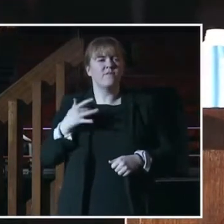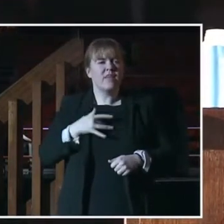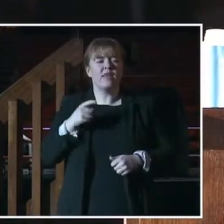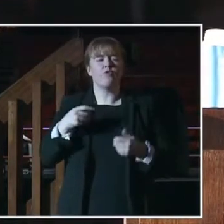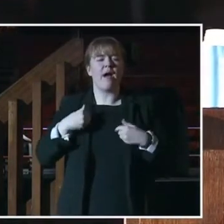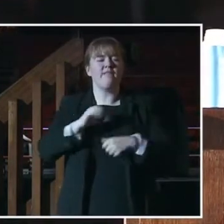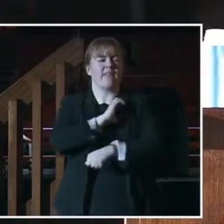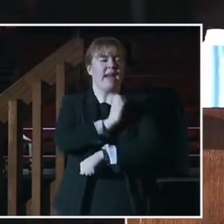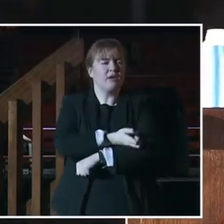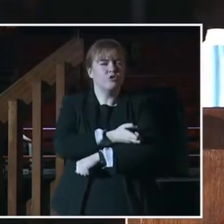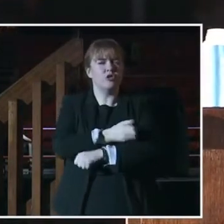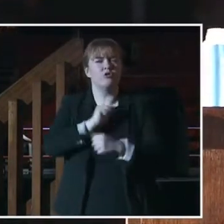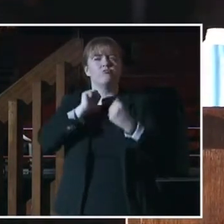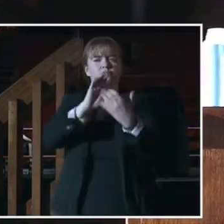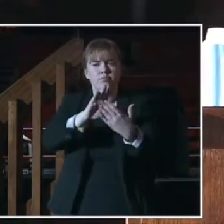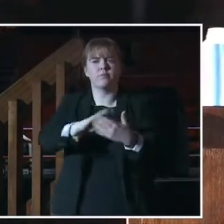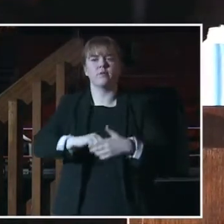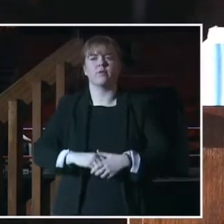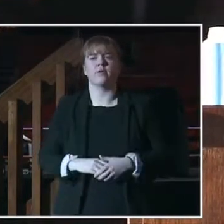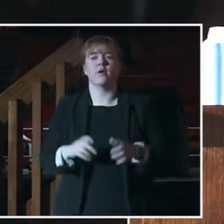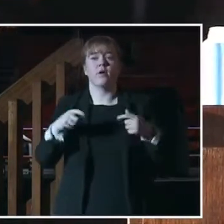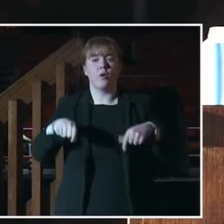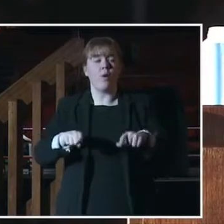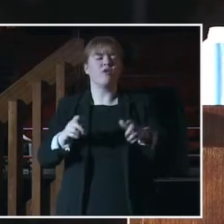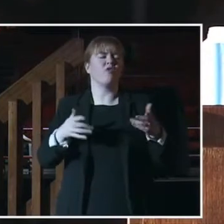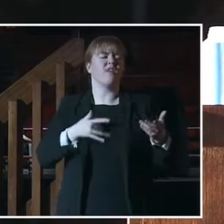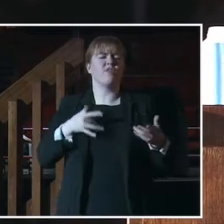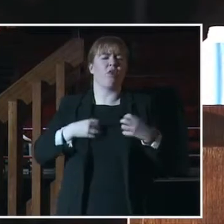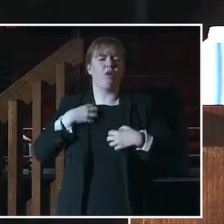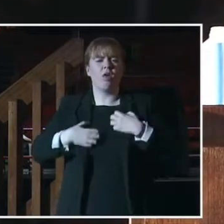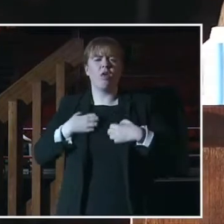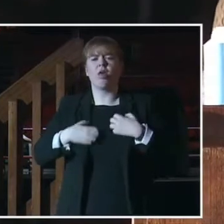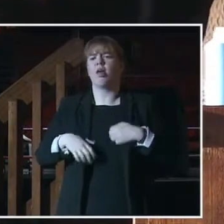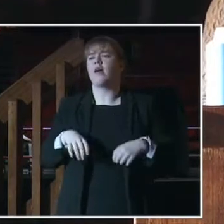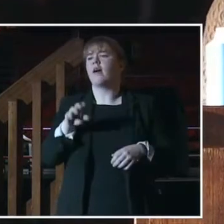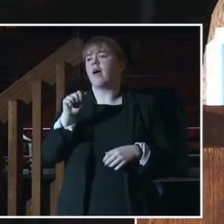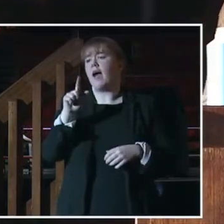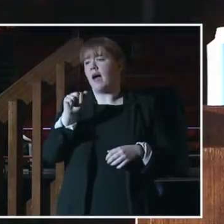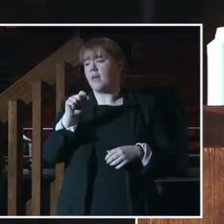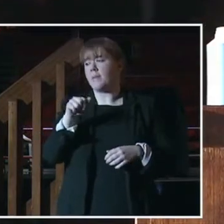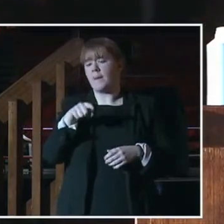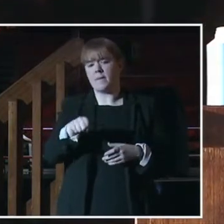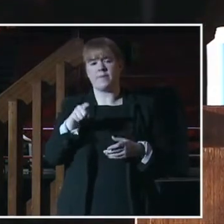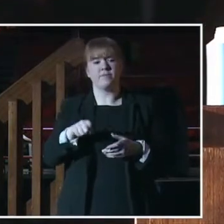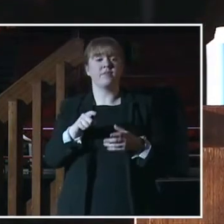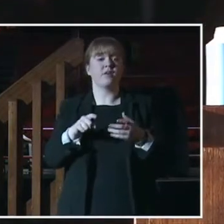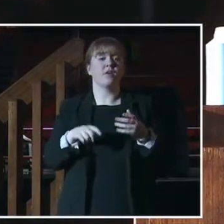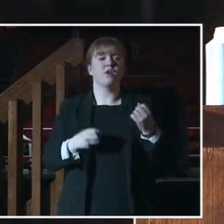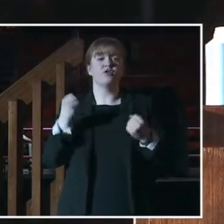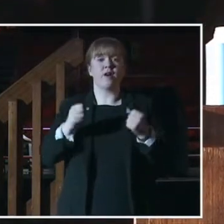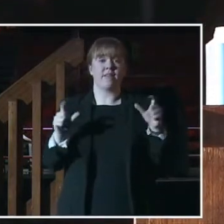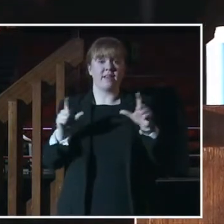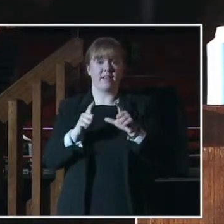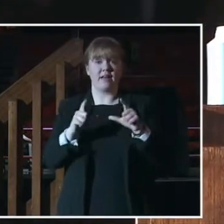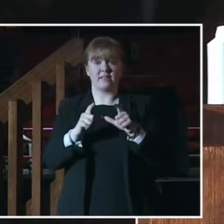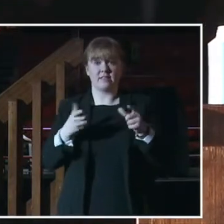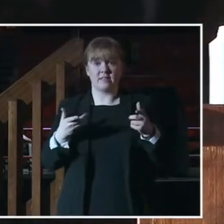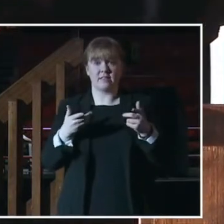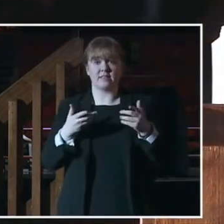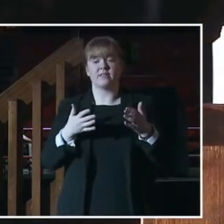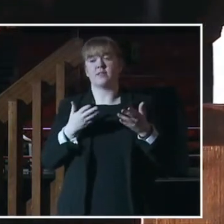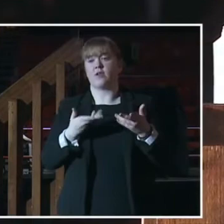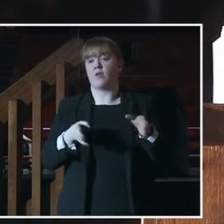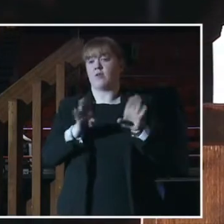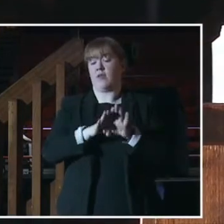address. While you're in your feelings, Alabama closed down driving license locations in disproportionately